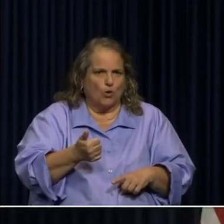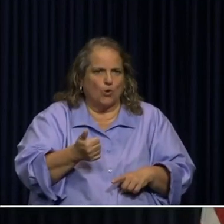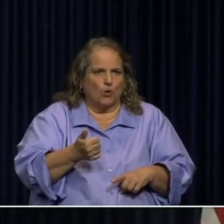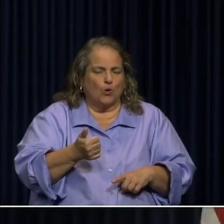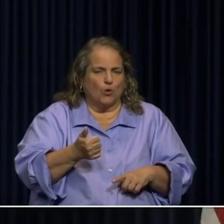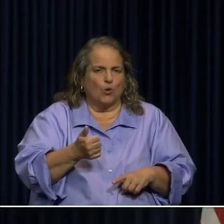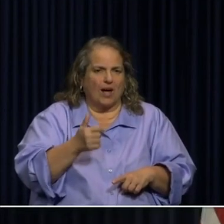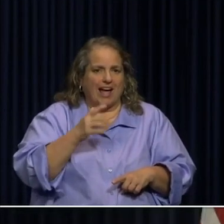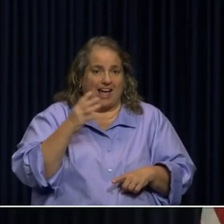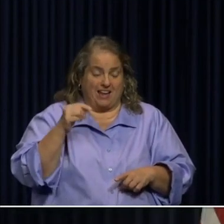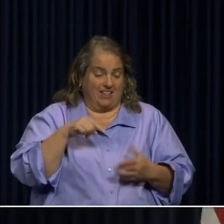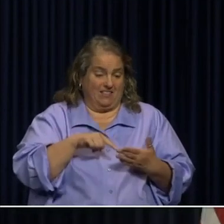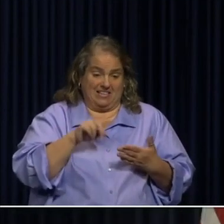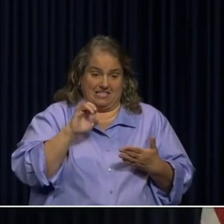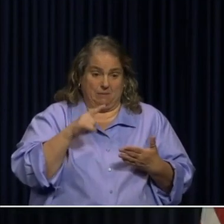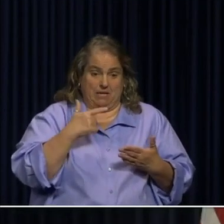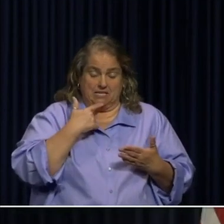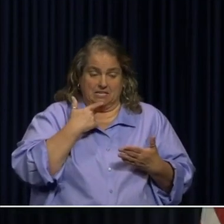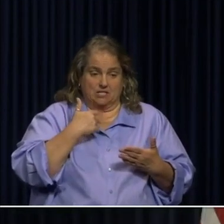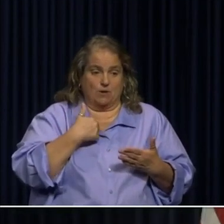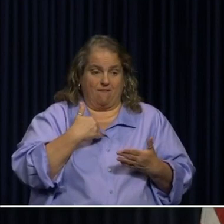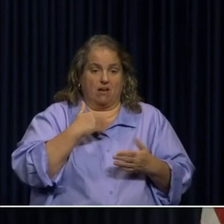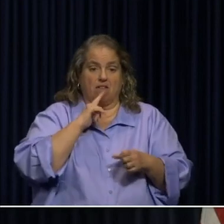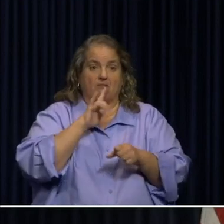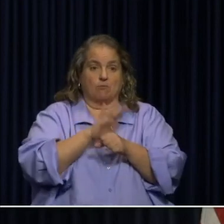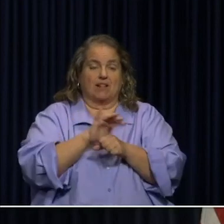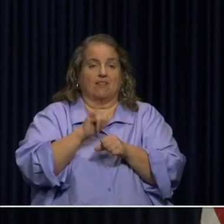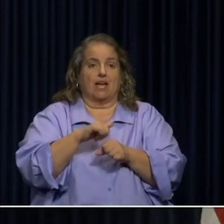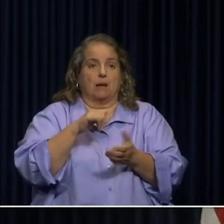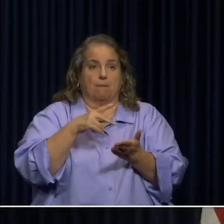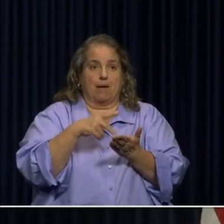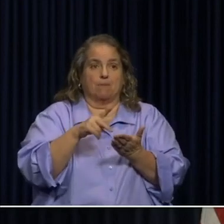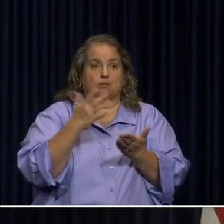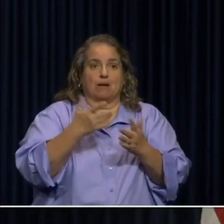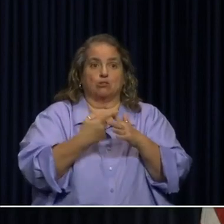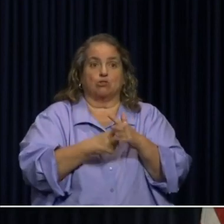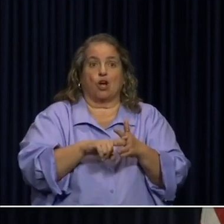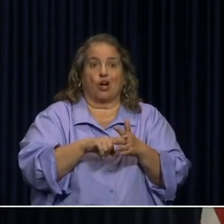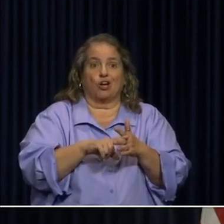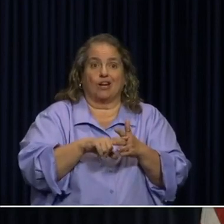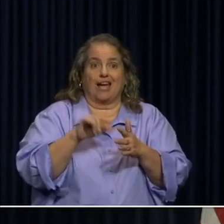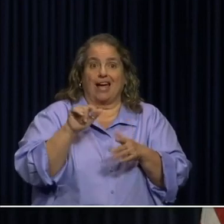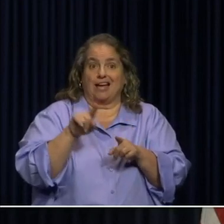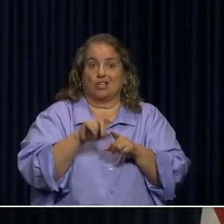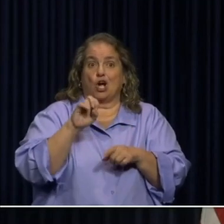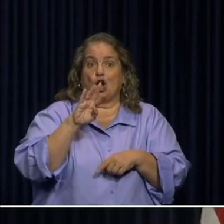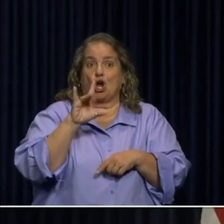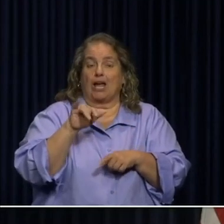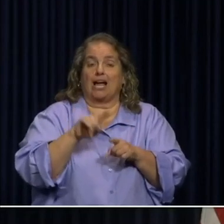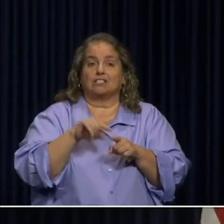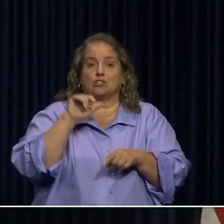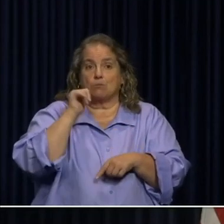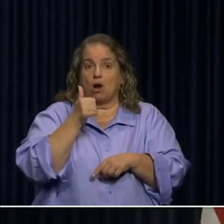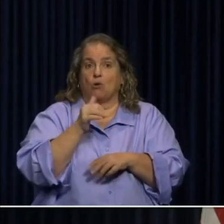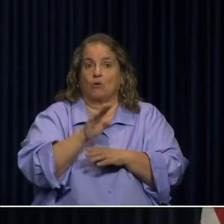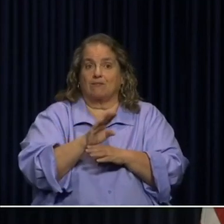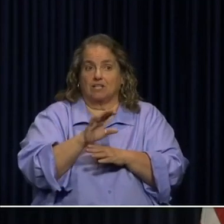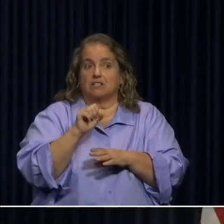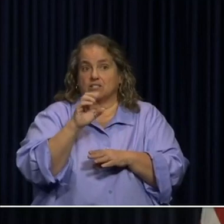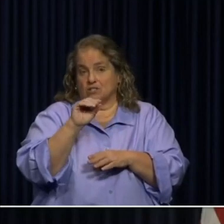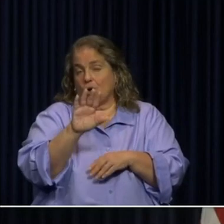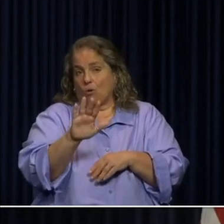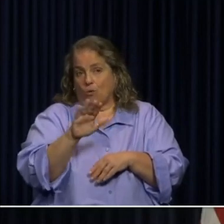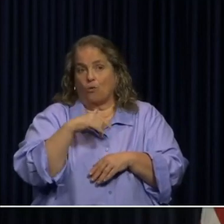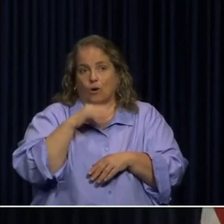And at least this email says we have confirmation that payments may start as early as tomorrow evening. So we will